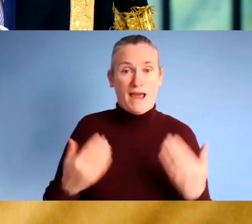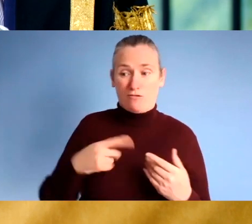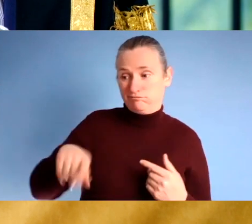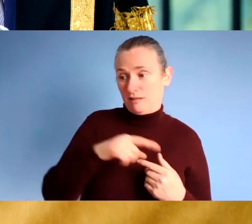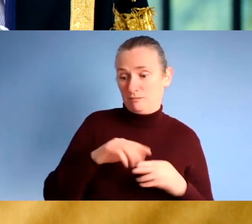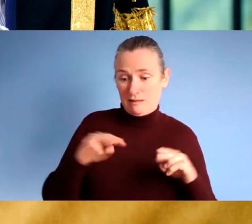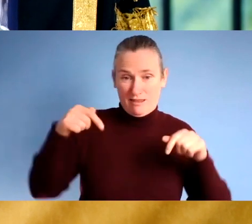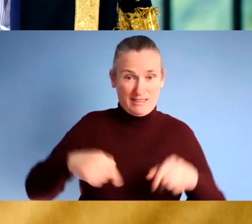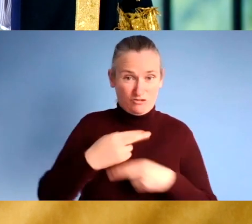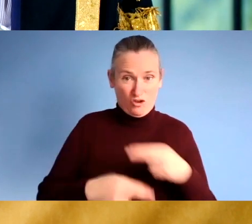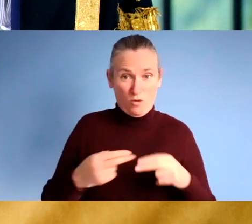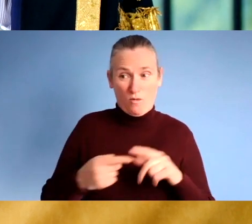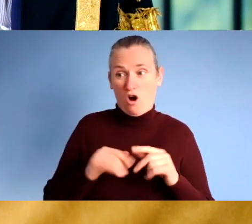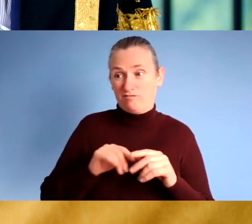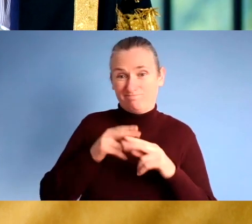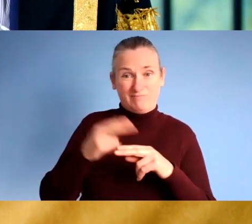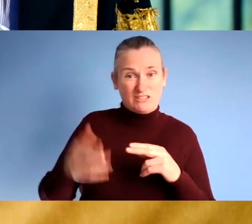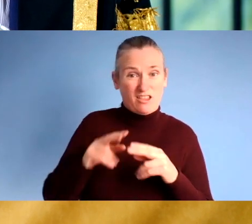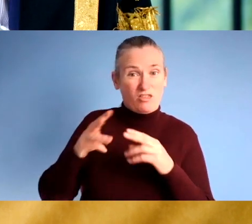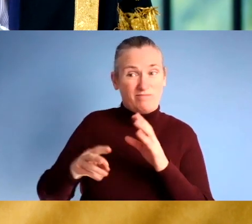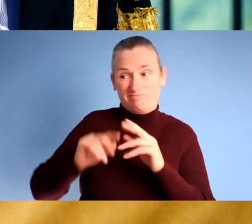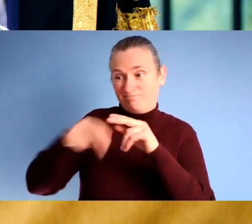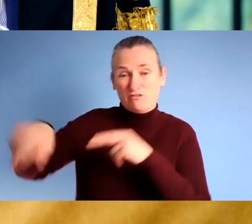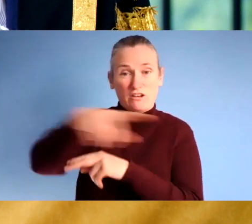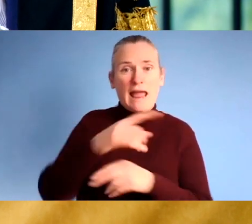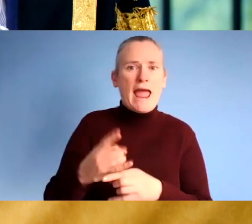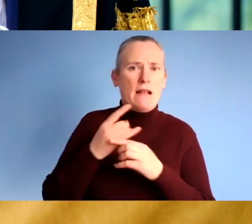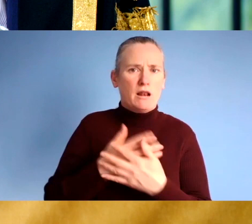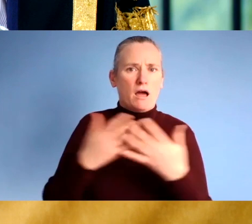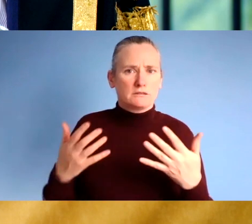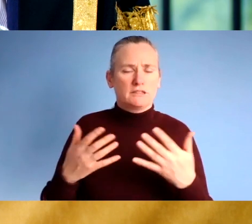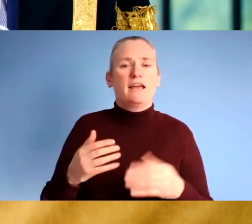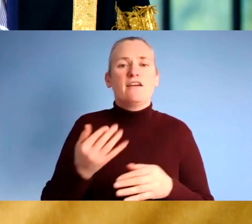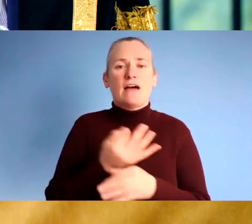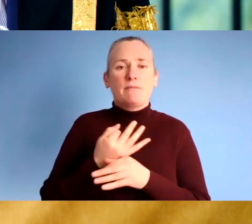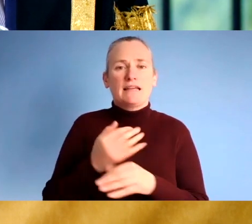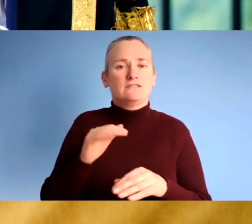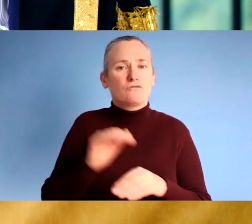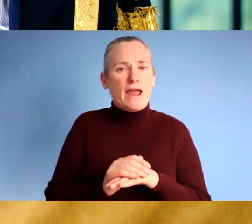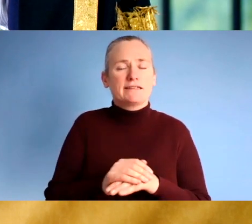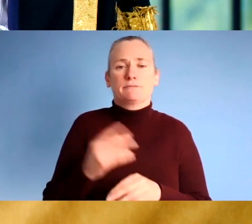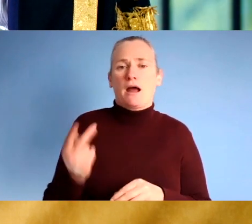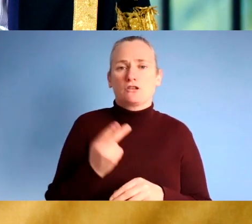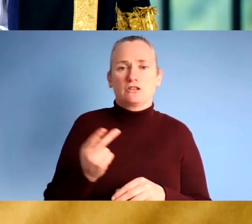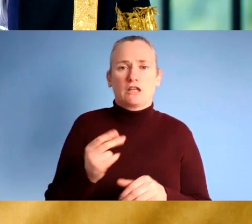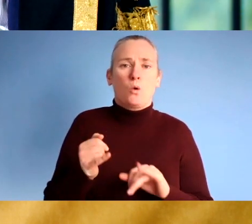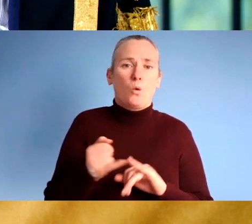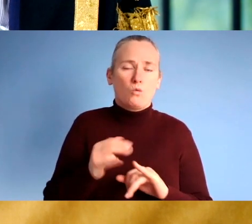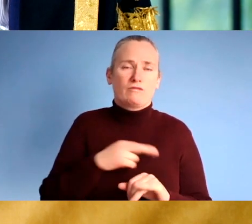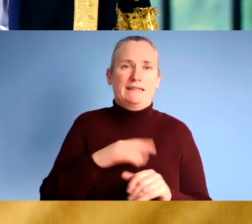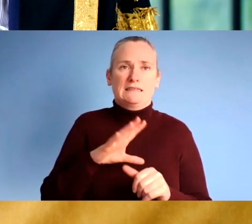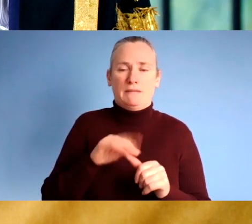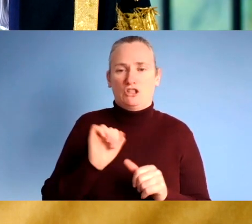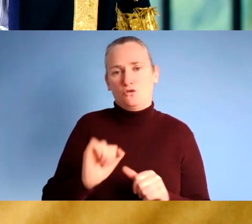beyond the walls of this room, that have helped you enormously. Your families, your friends, and partners, and those that are really special to you in your